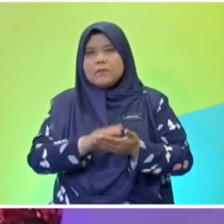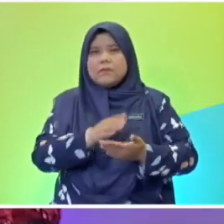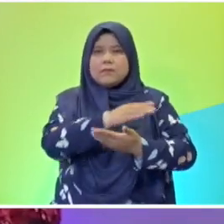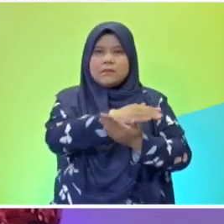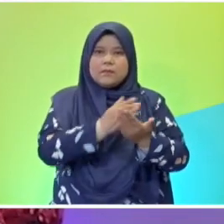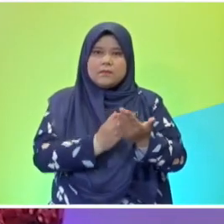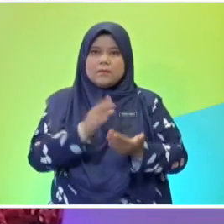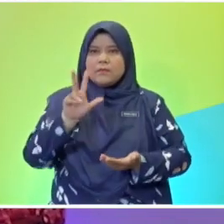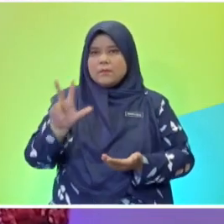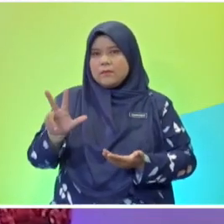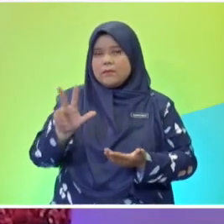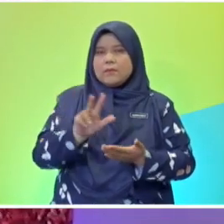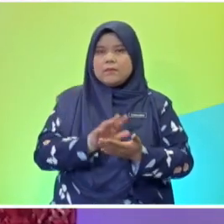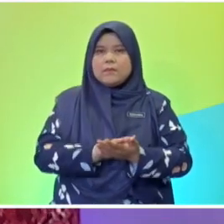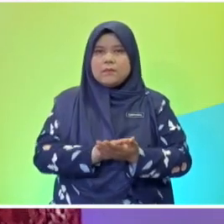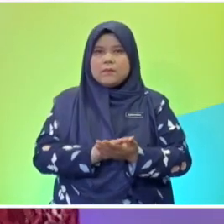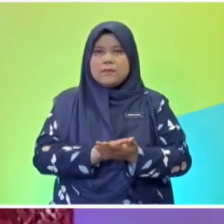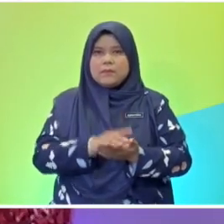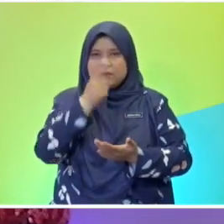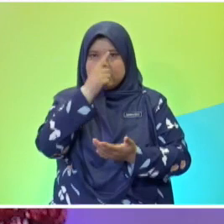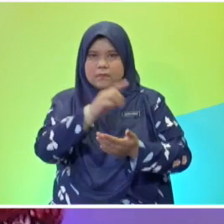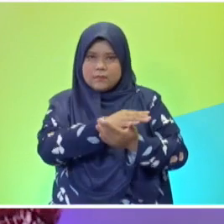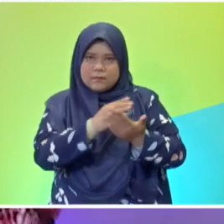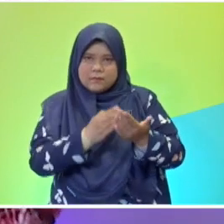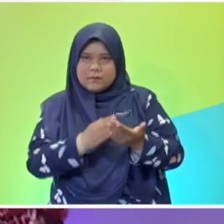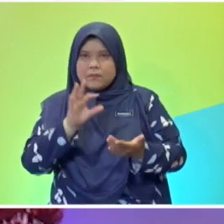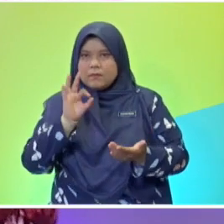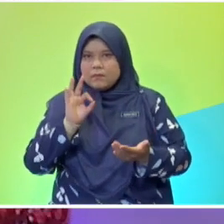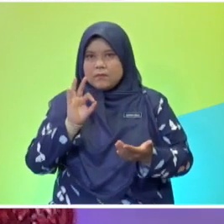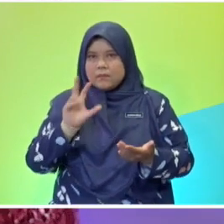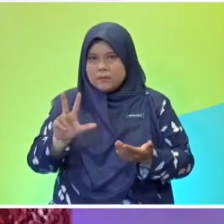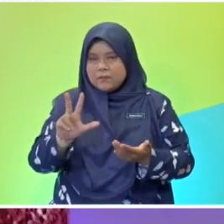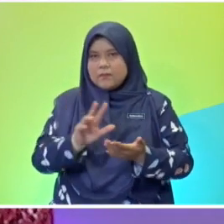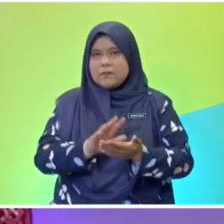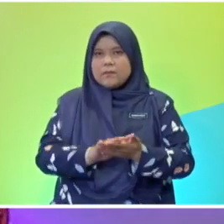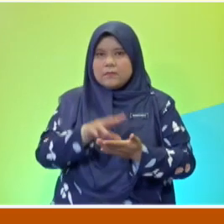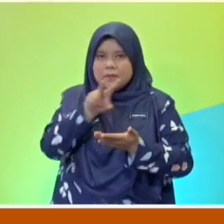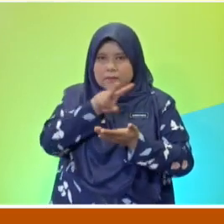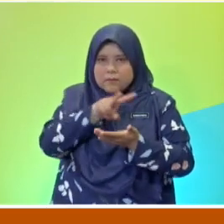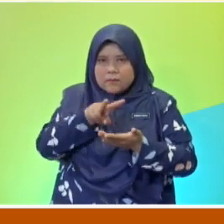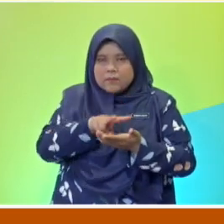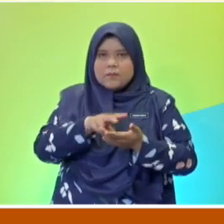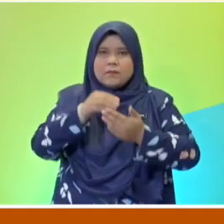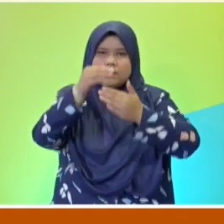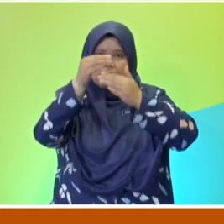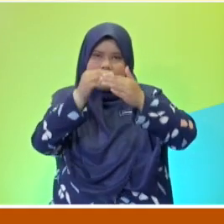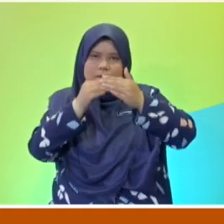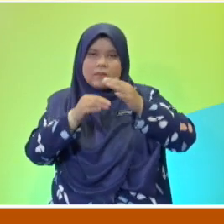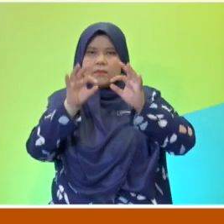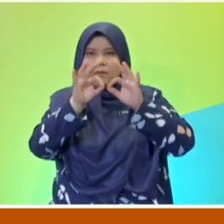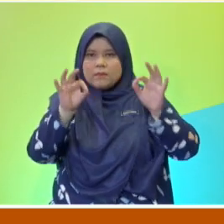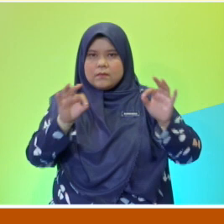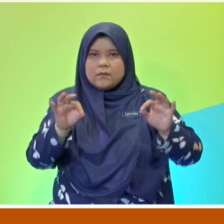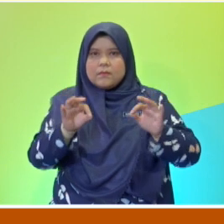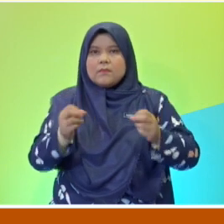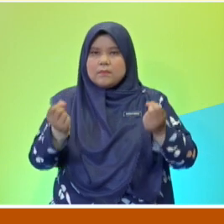All right. Okay, for part 3, the students are going to read an extended text slightly longer than